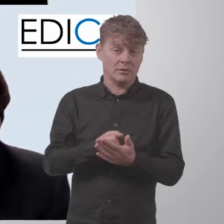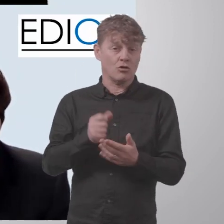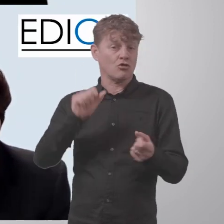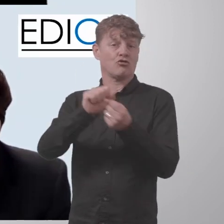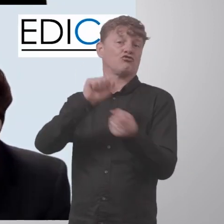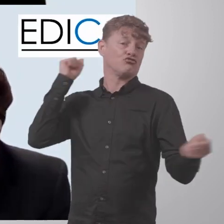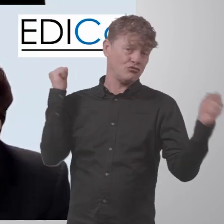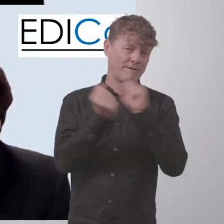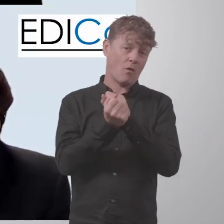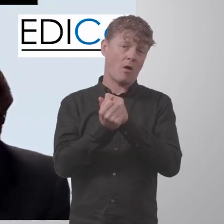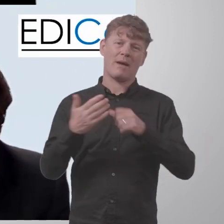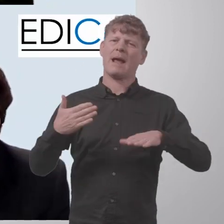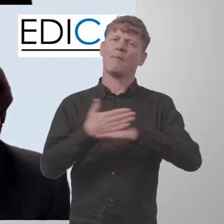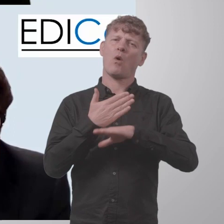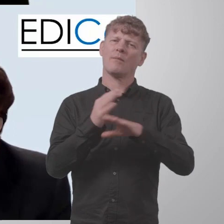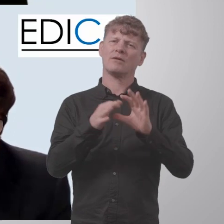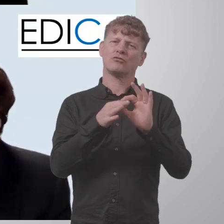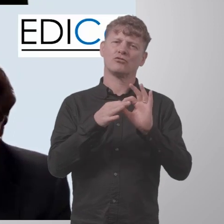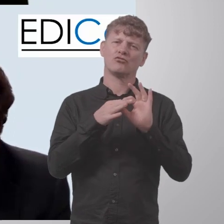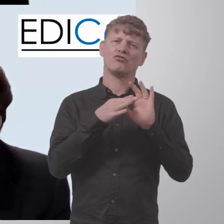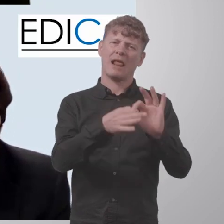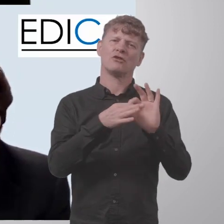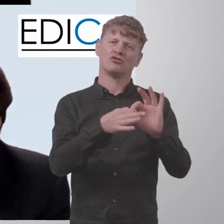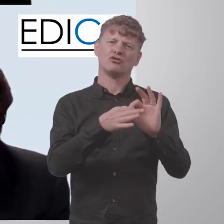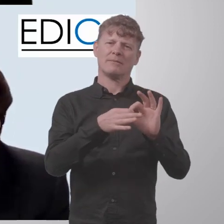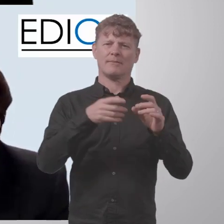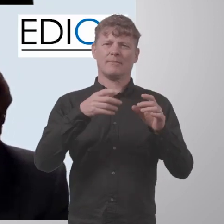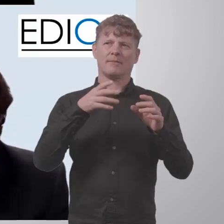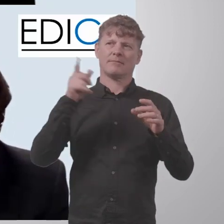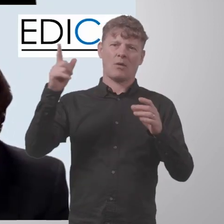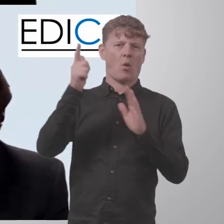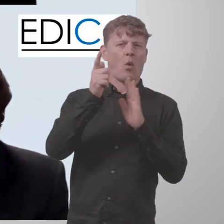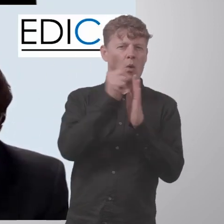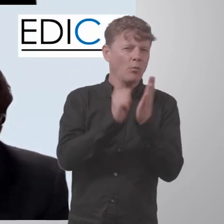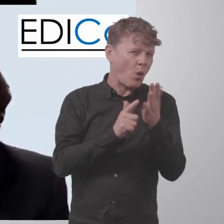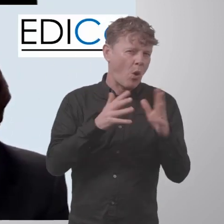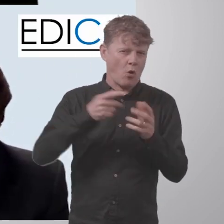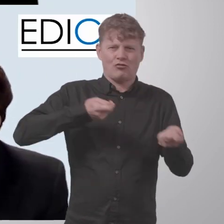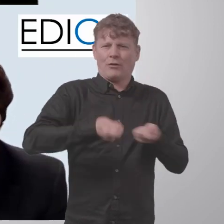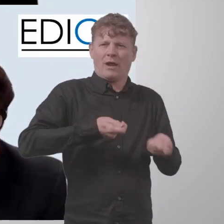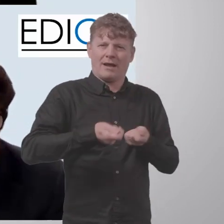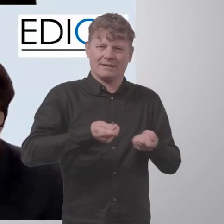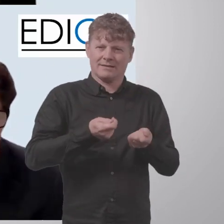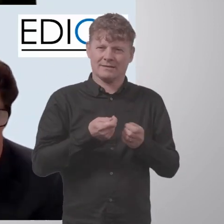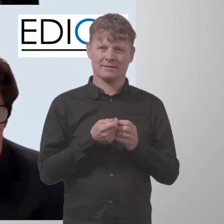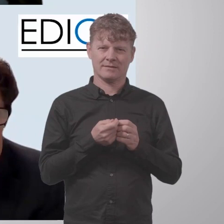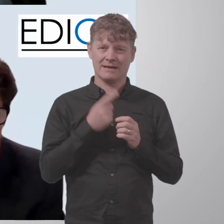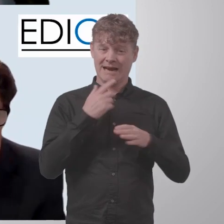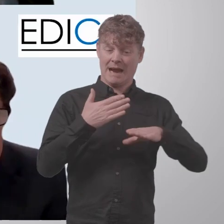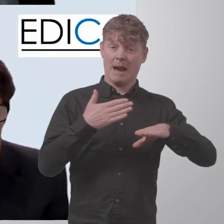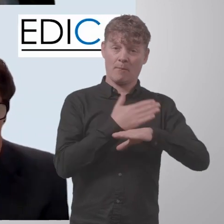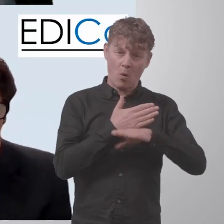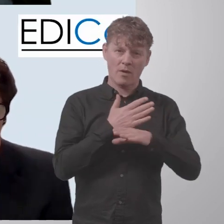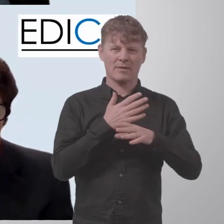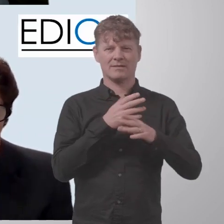is regulated. I originally come from an employment work industrial relations background. It's then I've moved into EDI